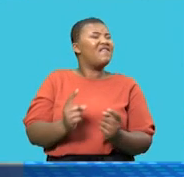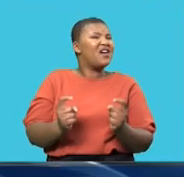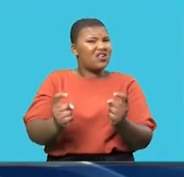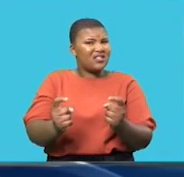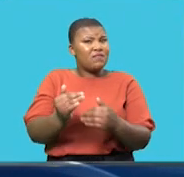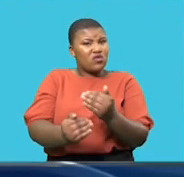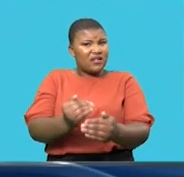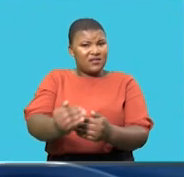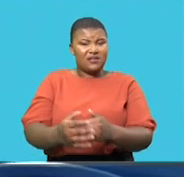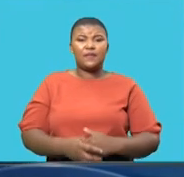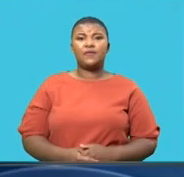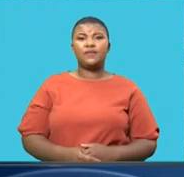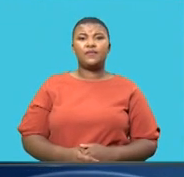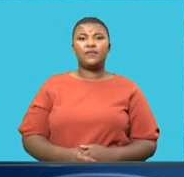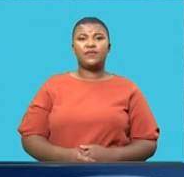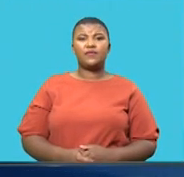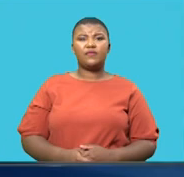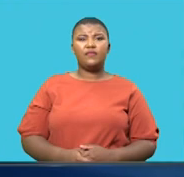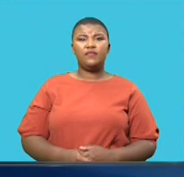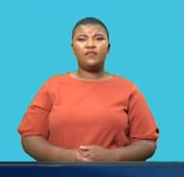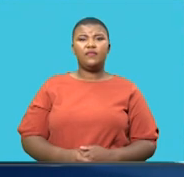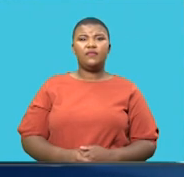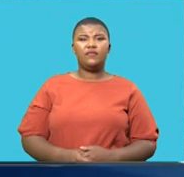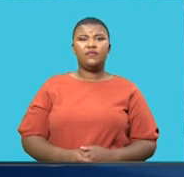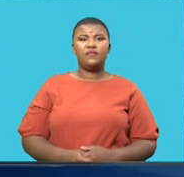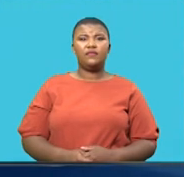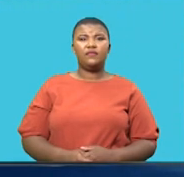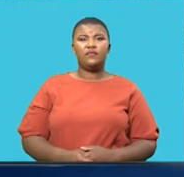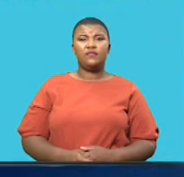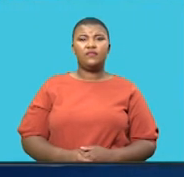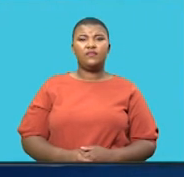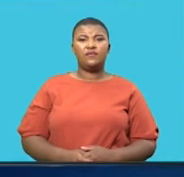process. For Soweto TV News, I am Zwelibanzi Mazibugo.